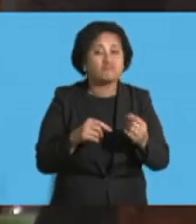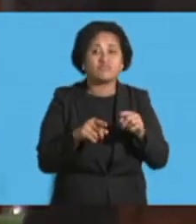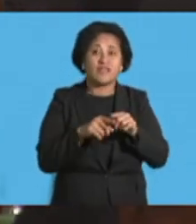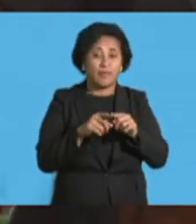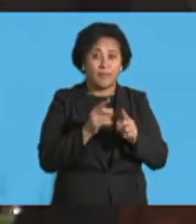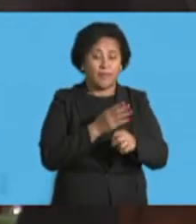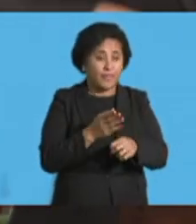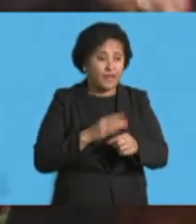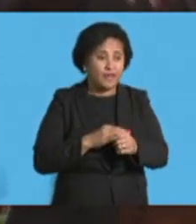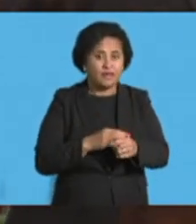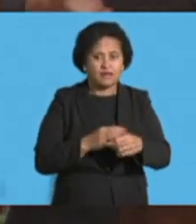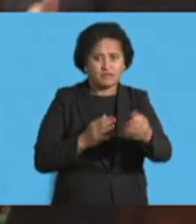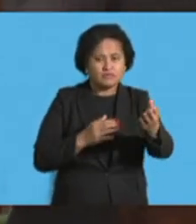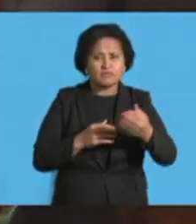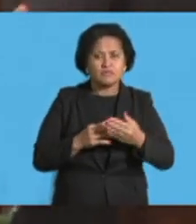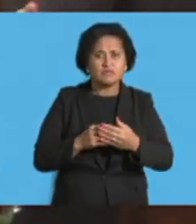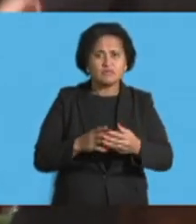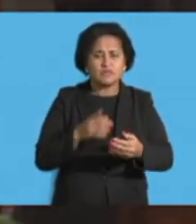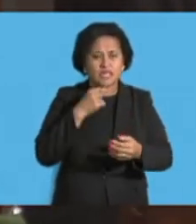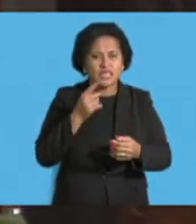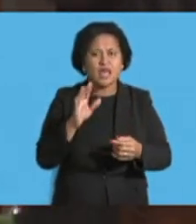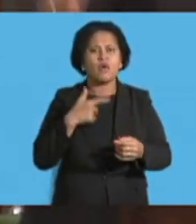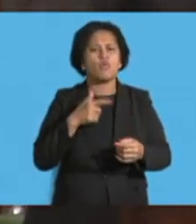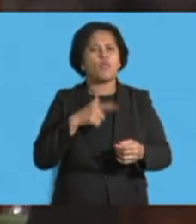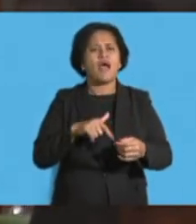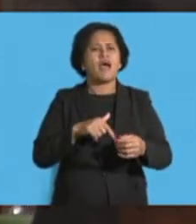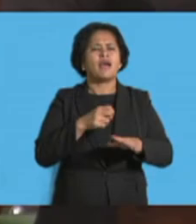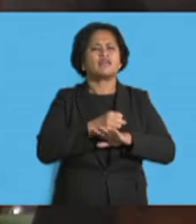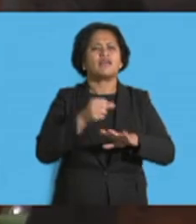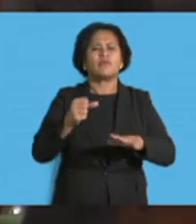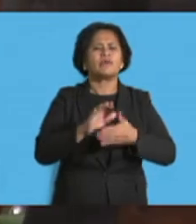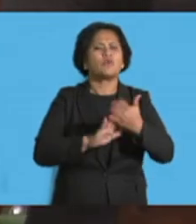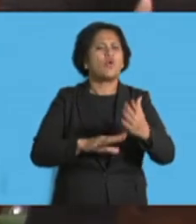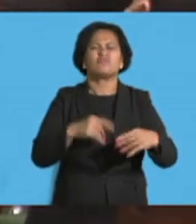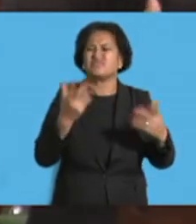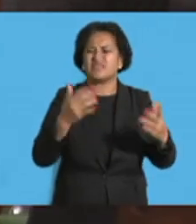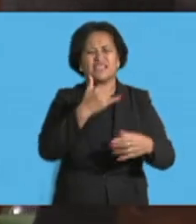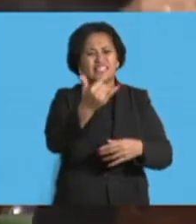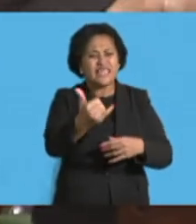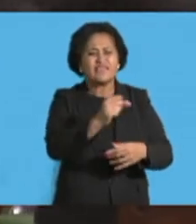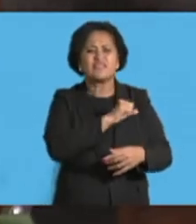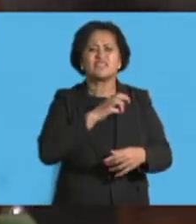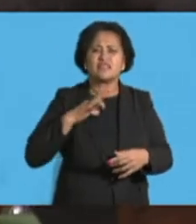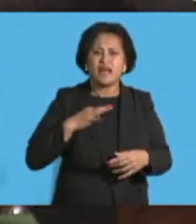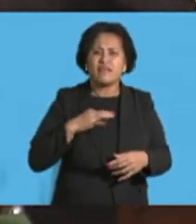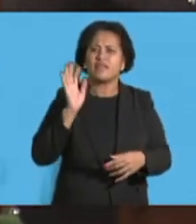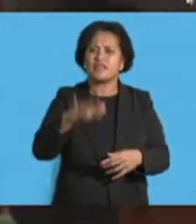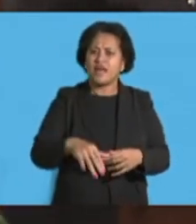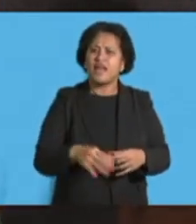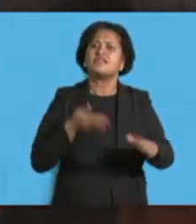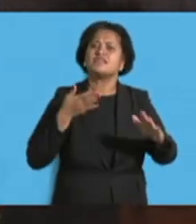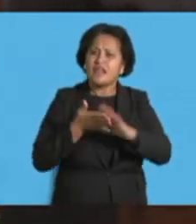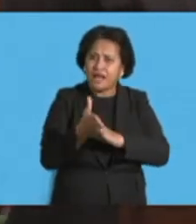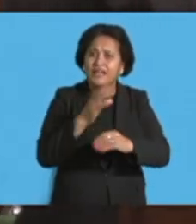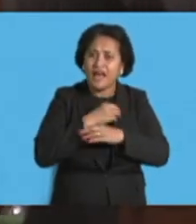said, "Oh, why do the government have to go to the grounds? Let the civil servants work." Or it is our ministry.